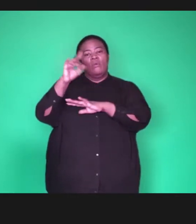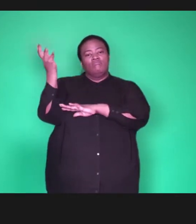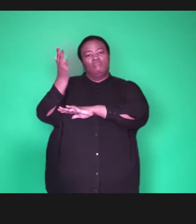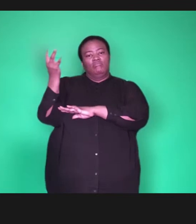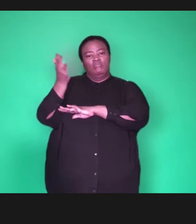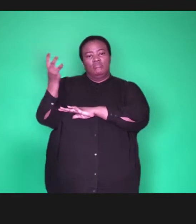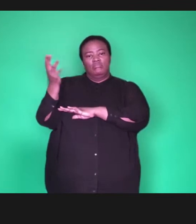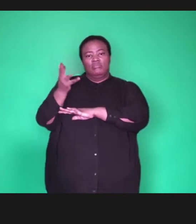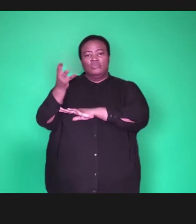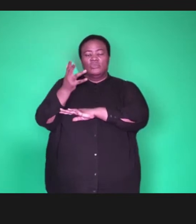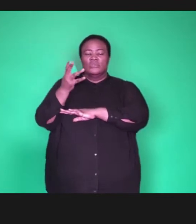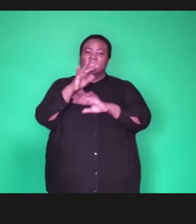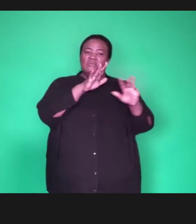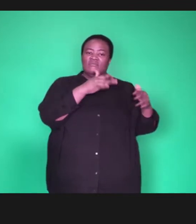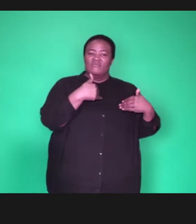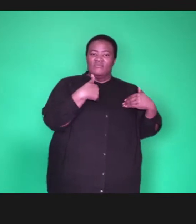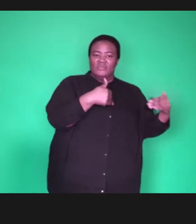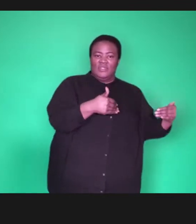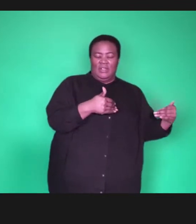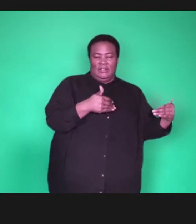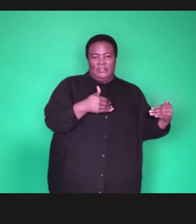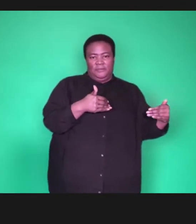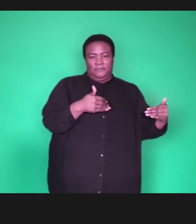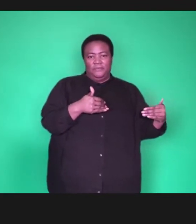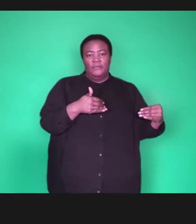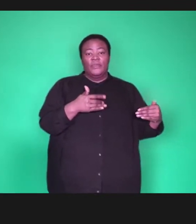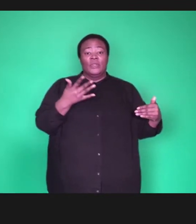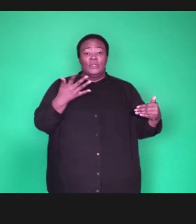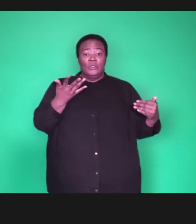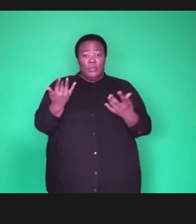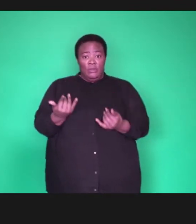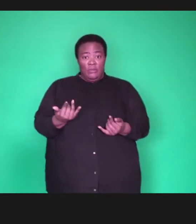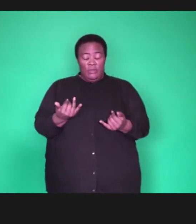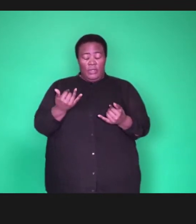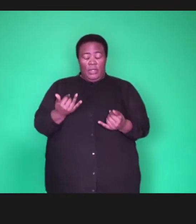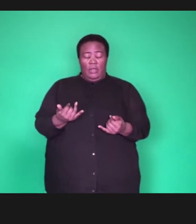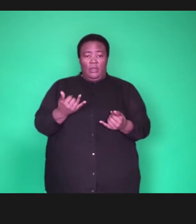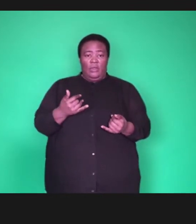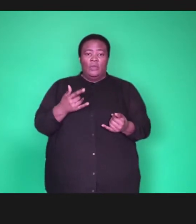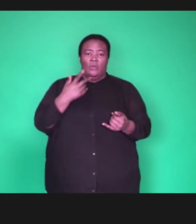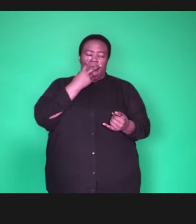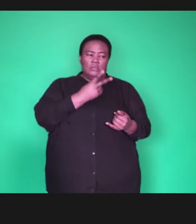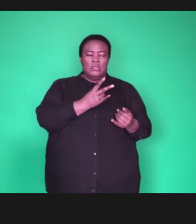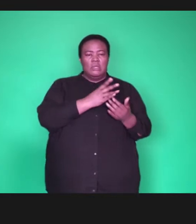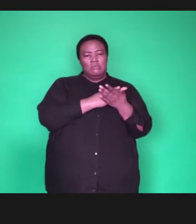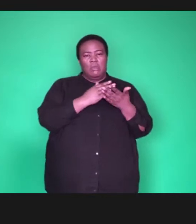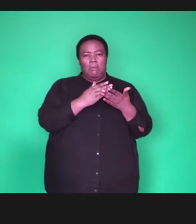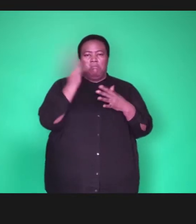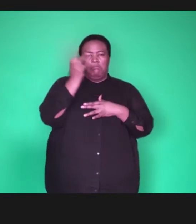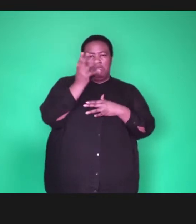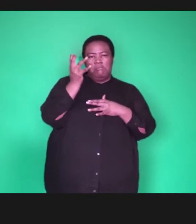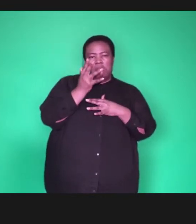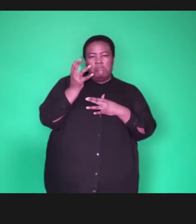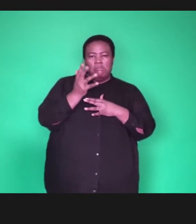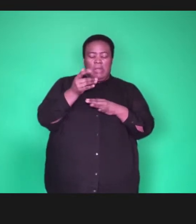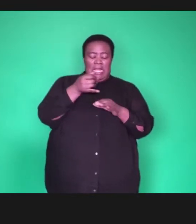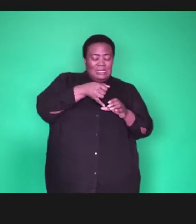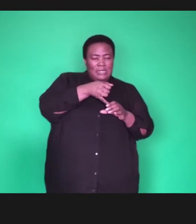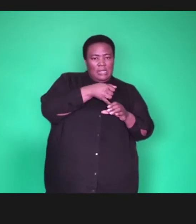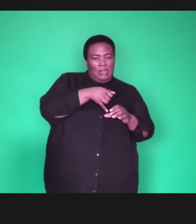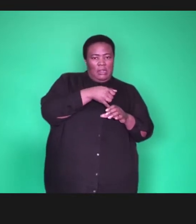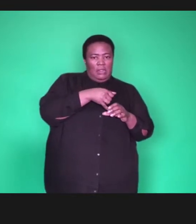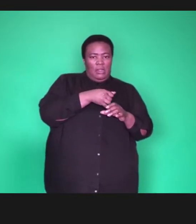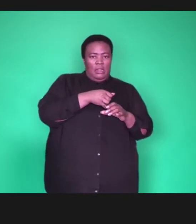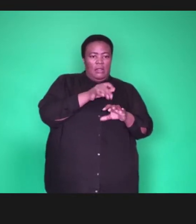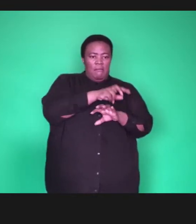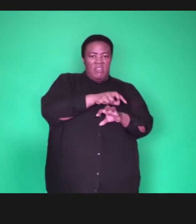to come. So as a number of speakers have noted over the past few days, internal migration is